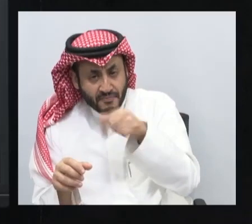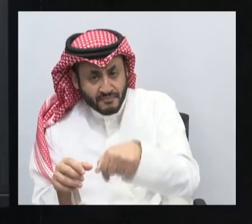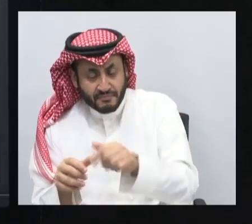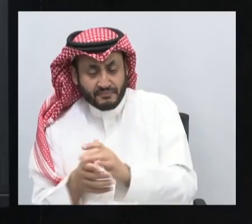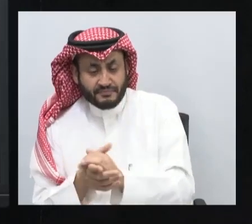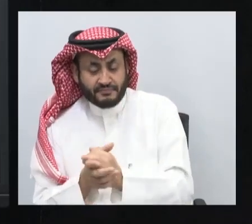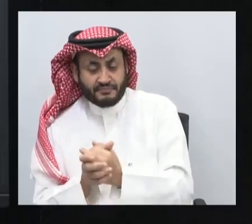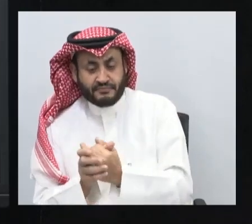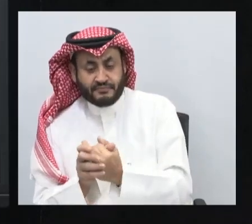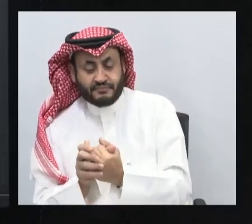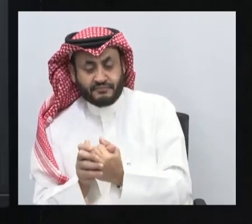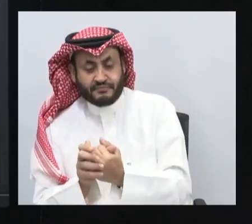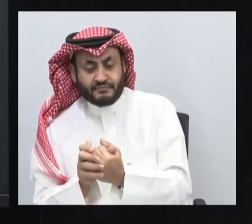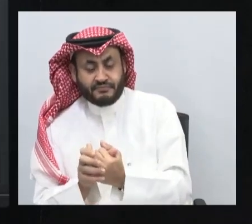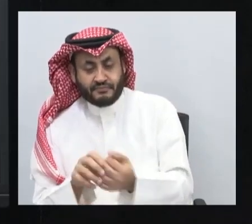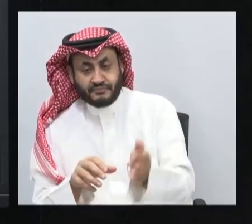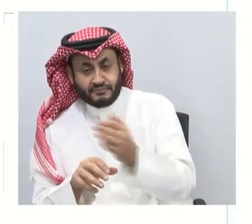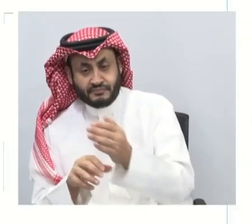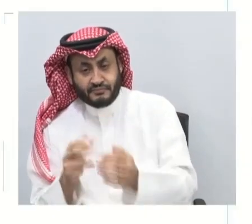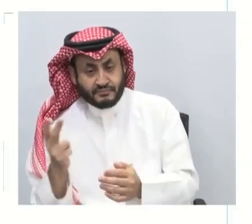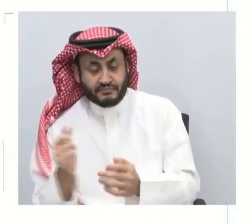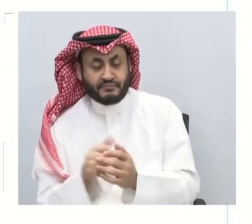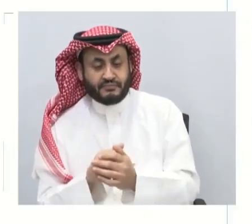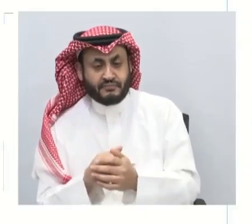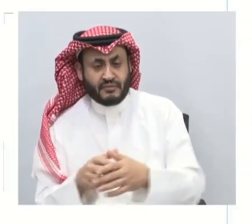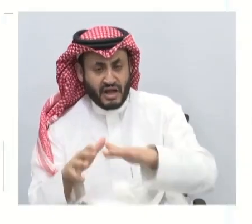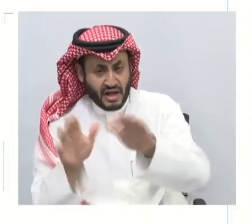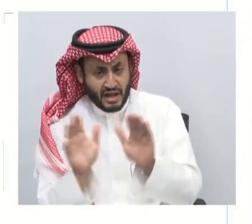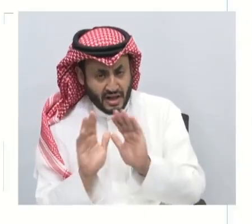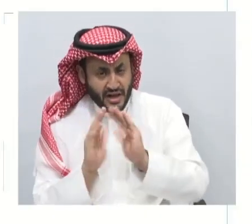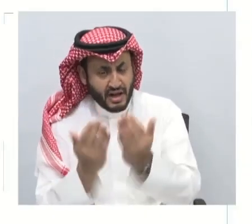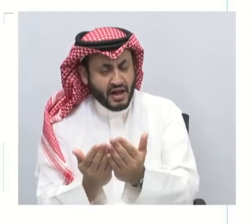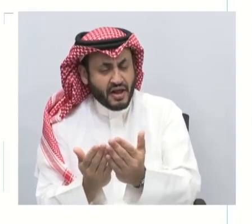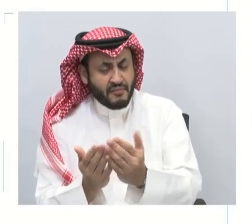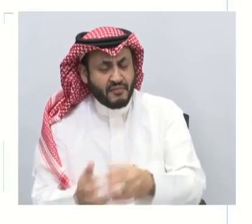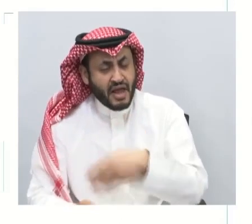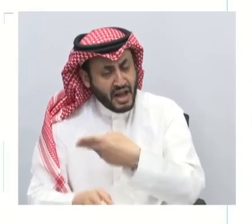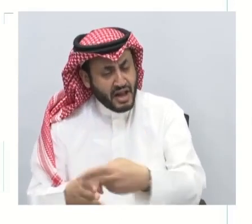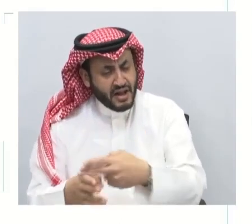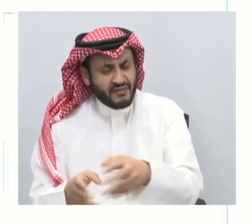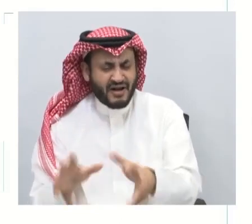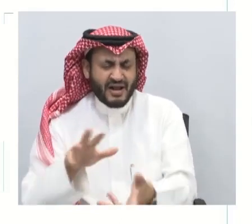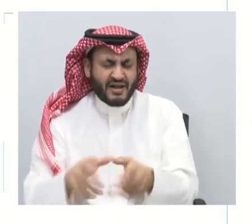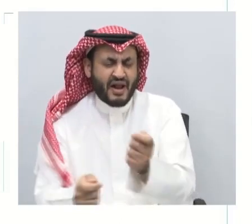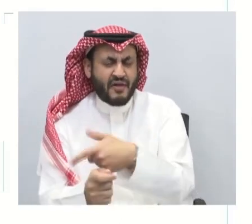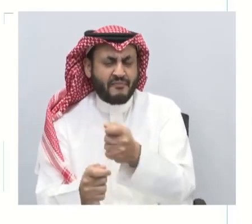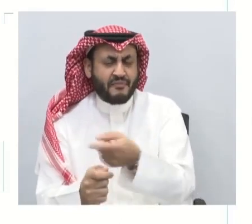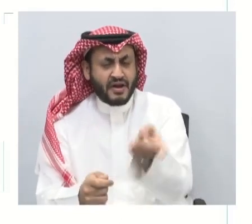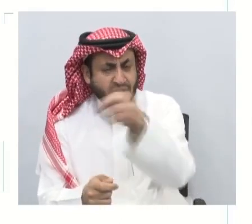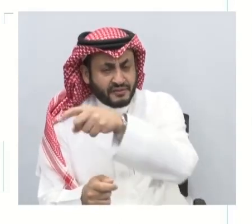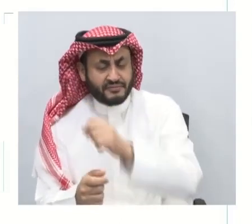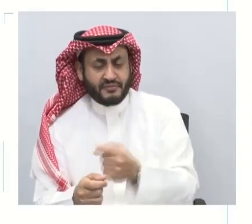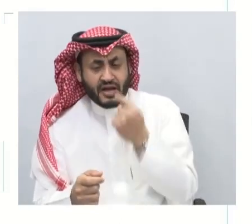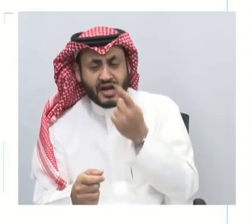to eat in the cafeteria next year or not? Will his room be clean or dirty next year? Next, will